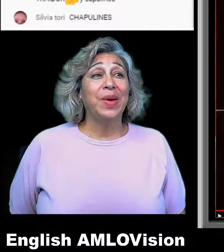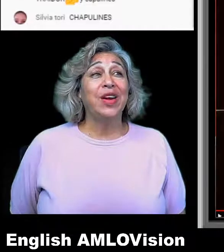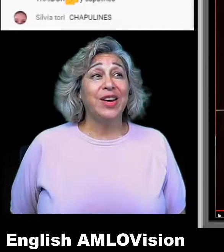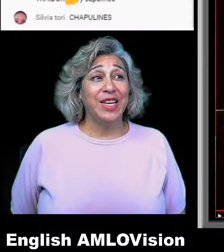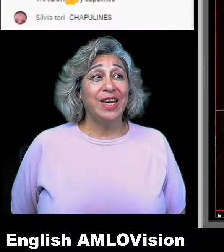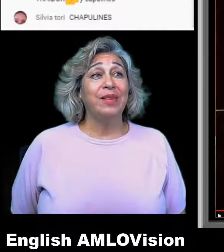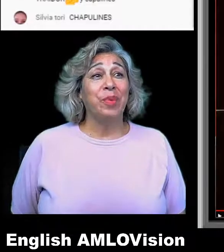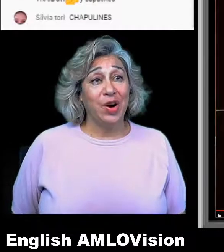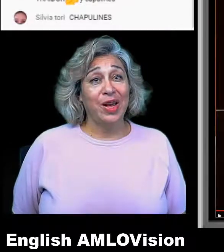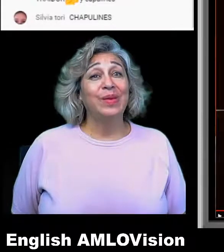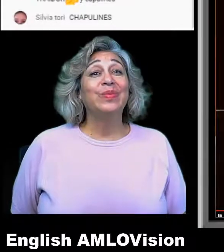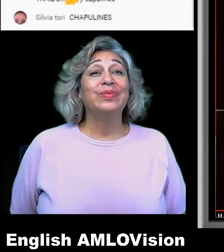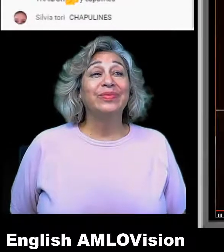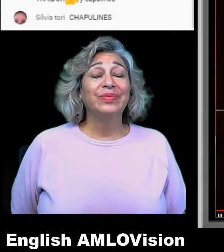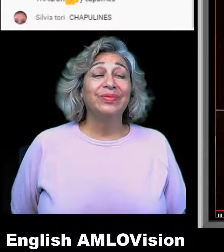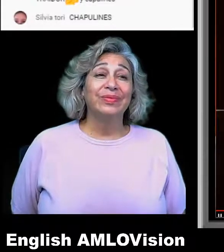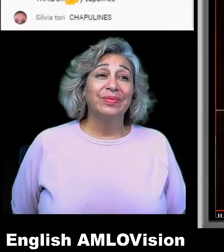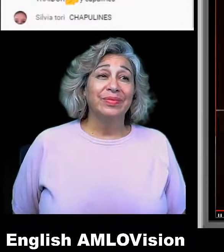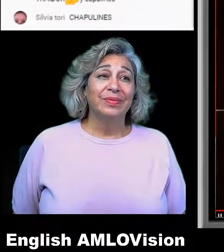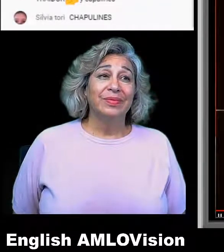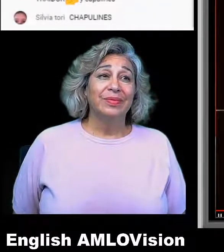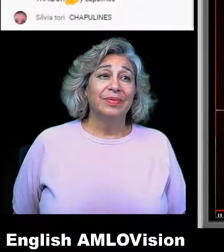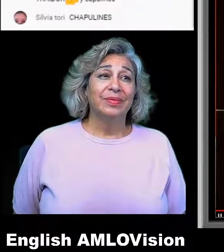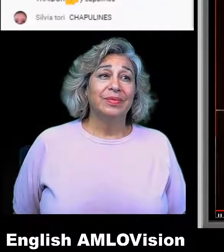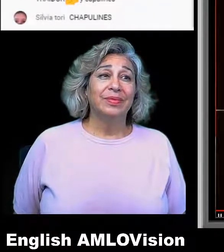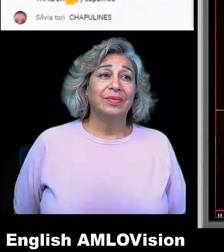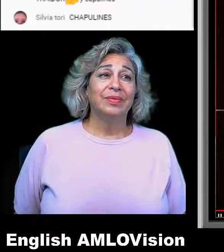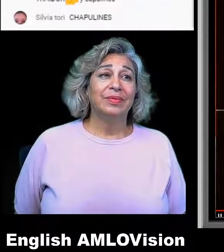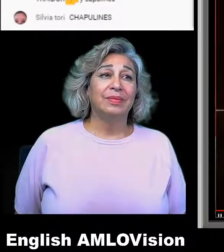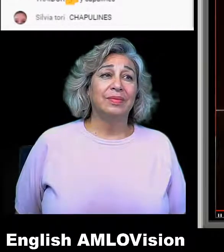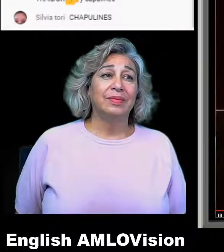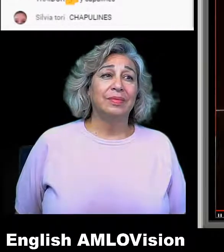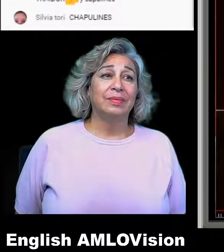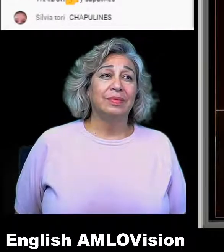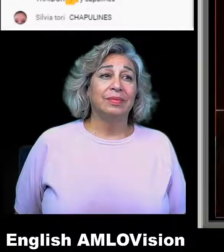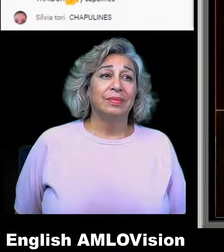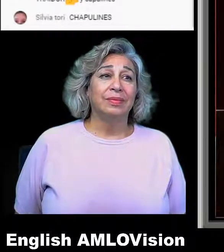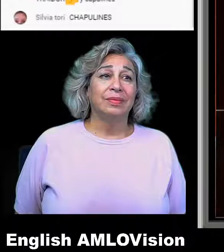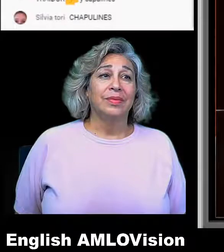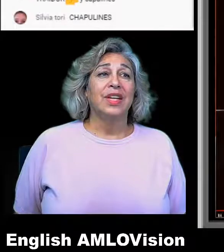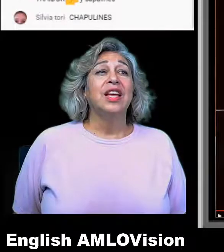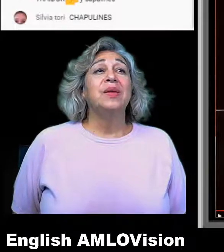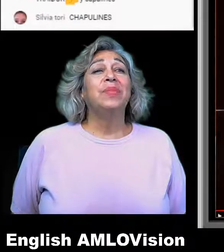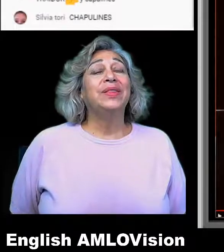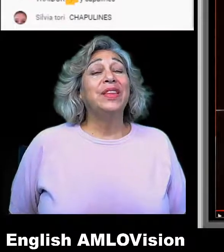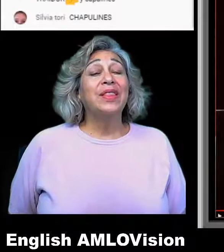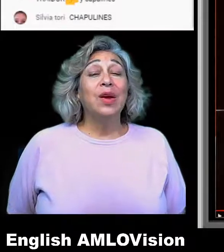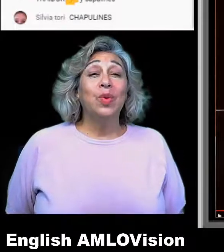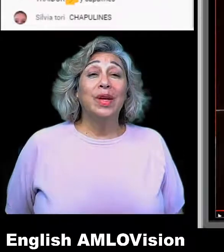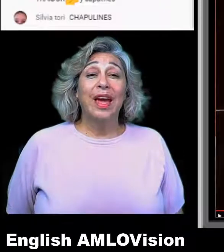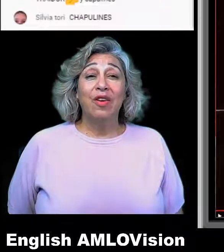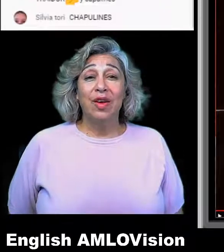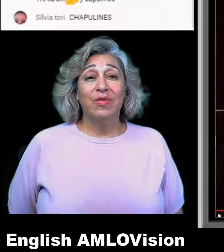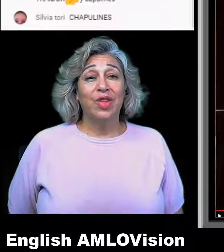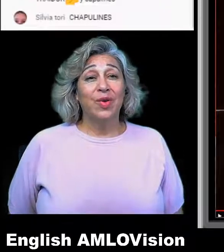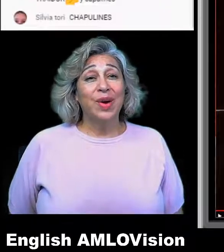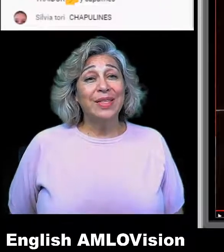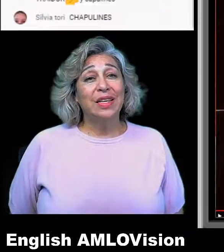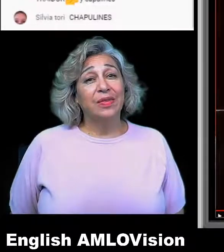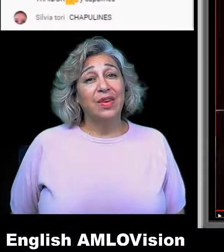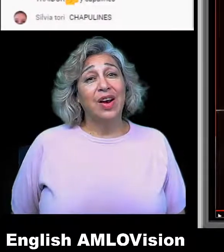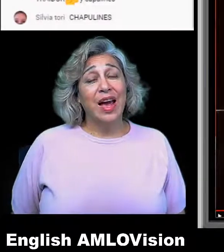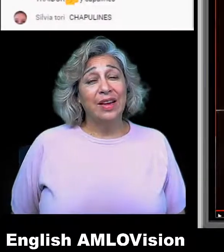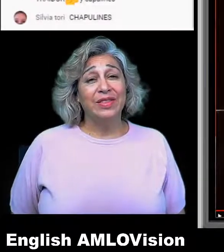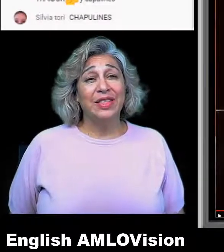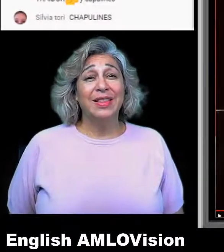to the PRD party, pero van a cargar toda la vida con esa vergüenza. but then they will carry for the rest